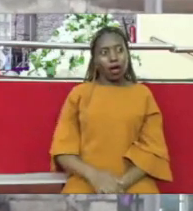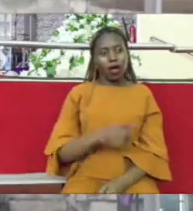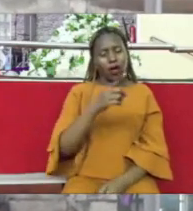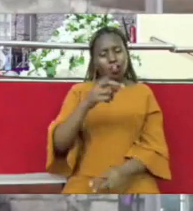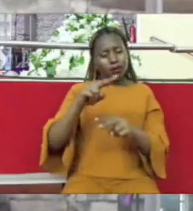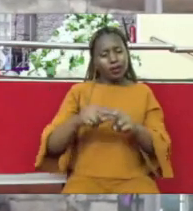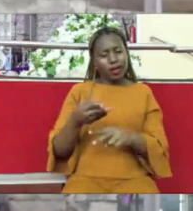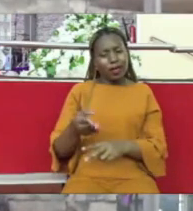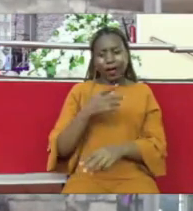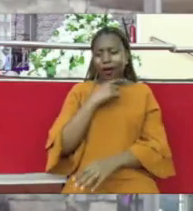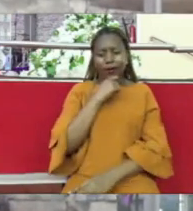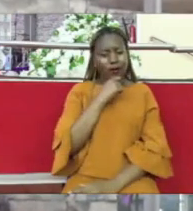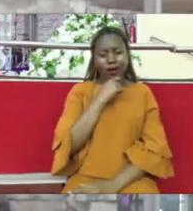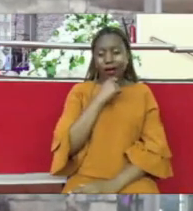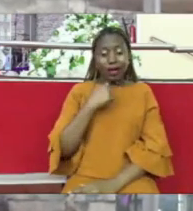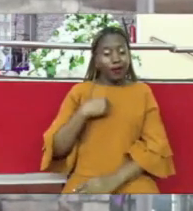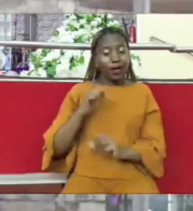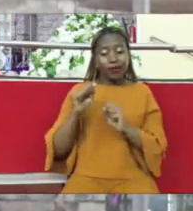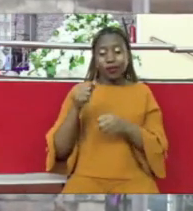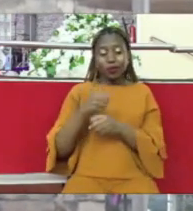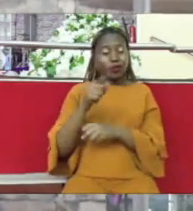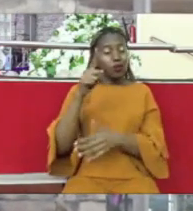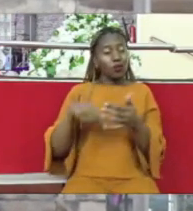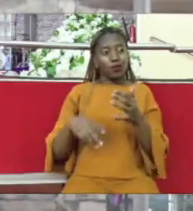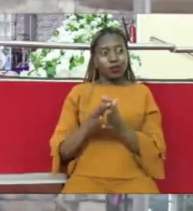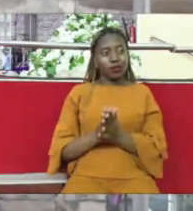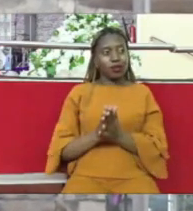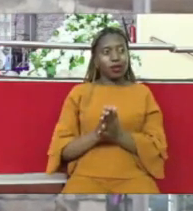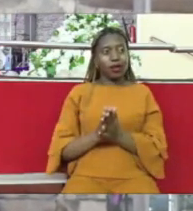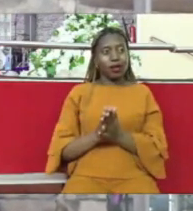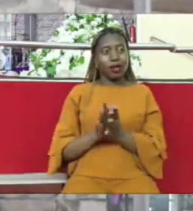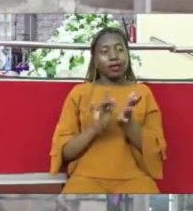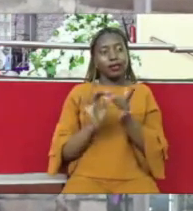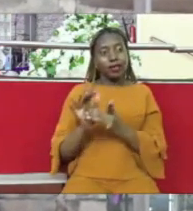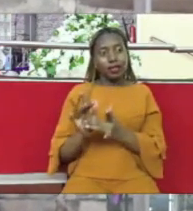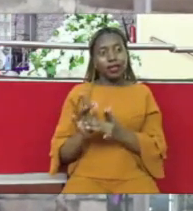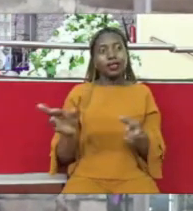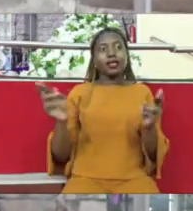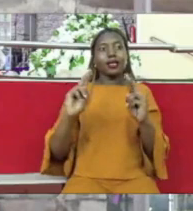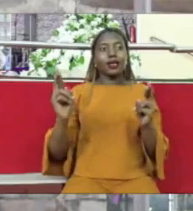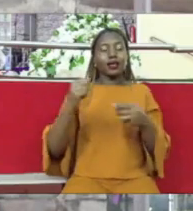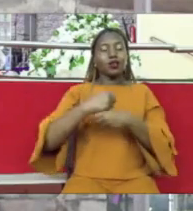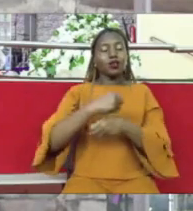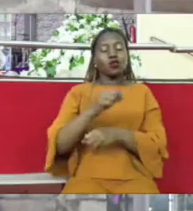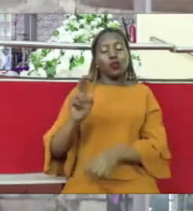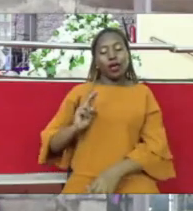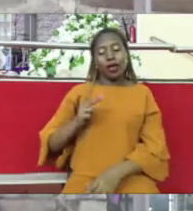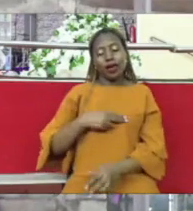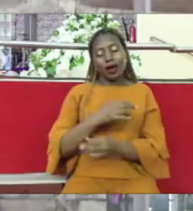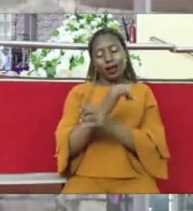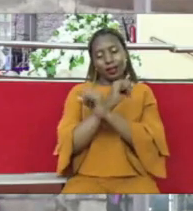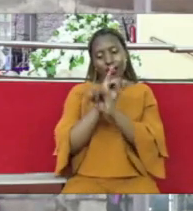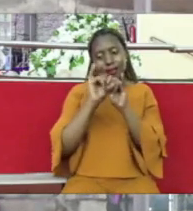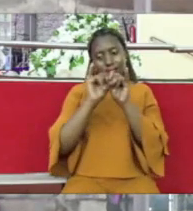unashangaa? What can I do? Ni nini naweza nikafanya? He is willing to make us clean. Yuko tayari kututakasa. He is